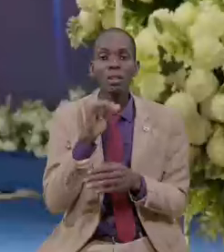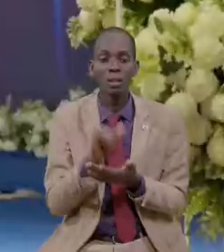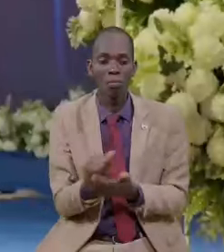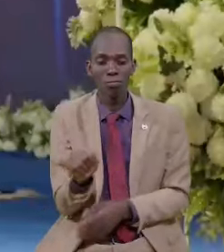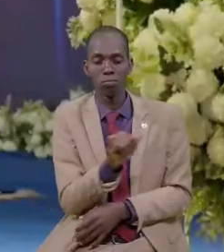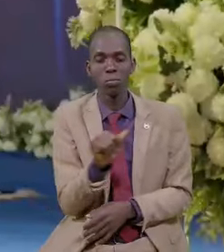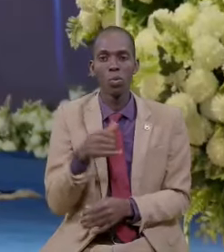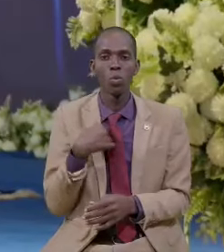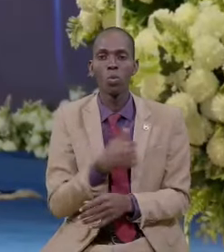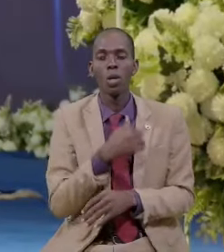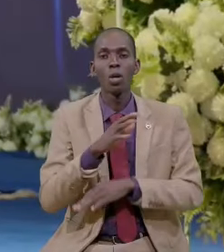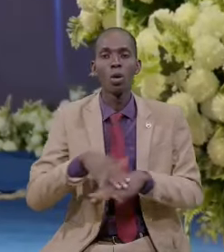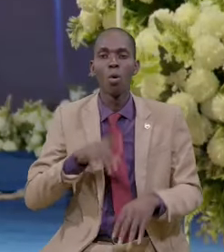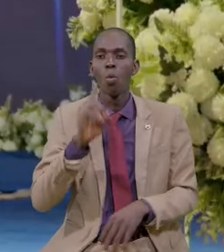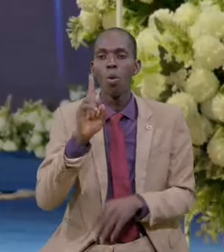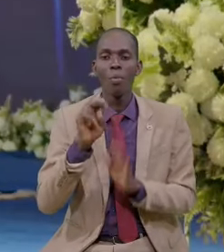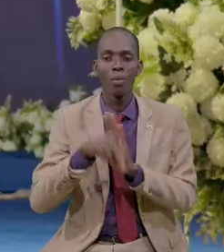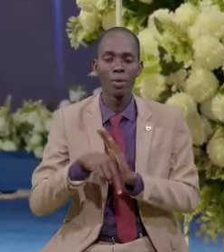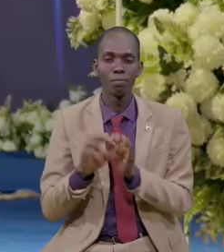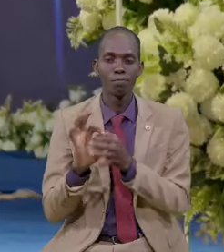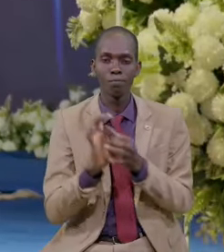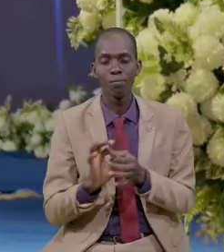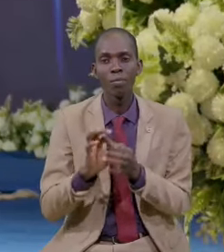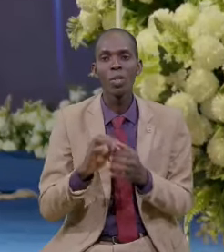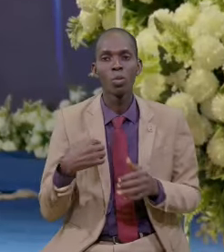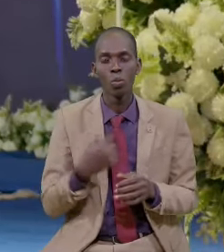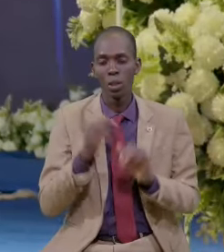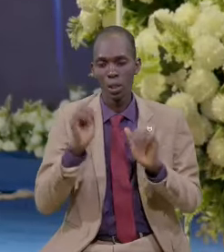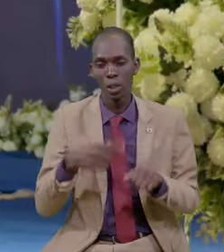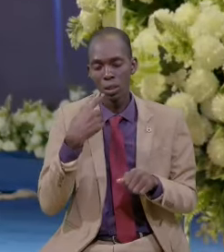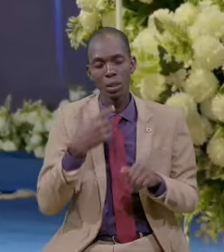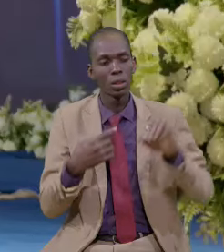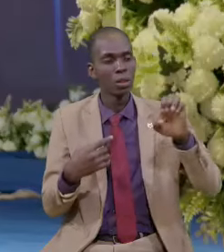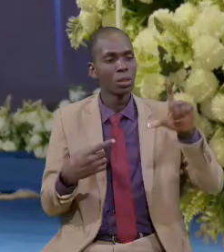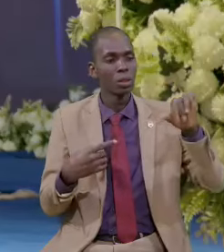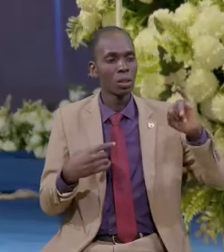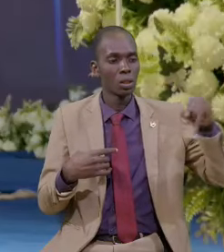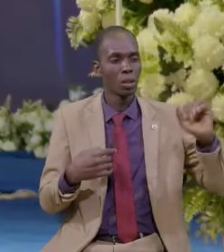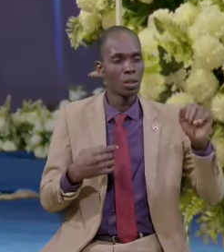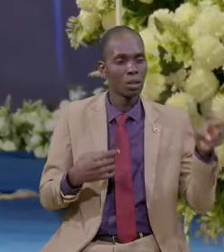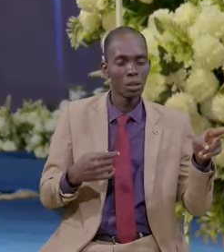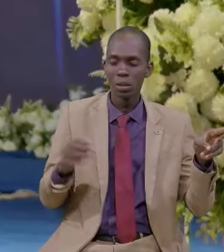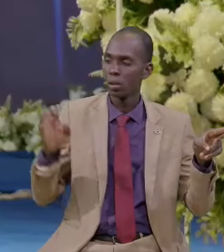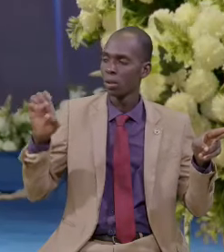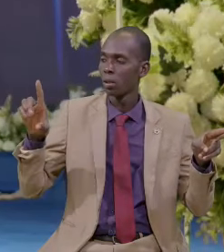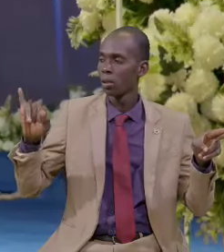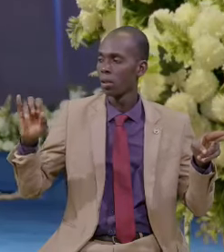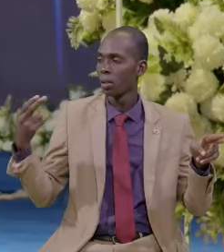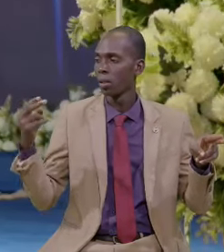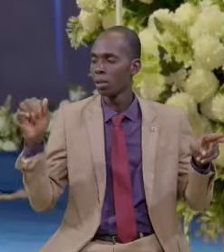oneness. And so we can say Elijah and Elisha became